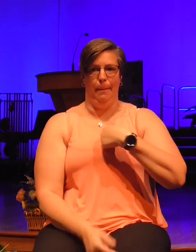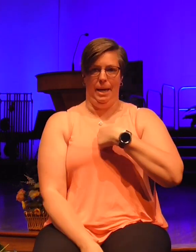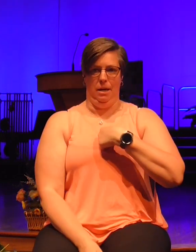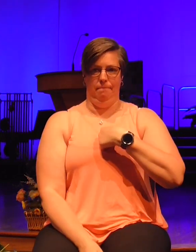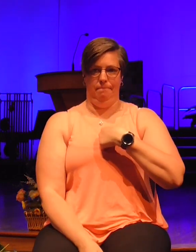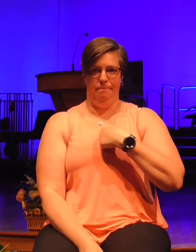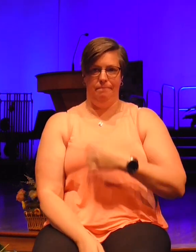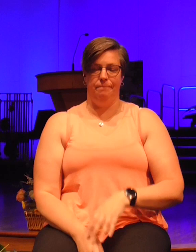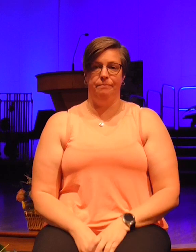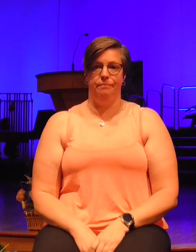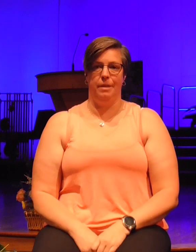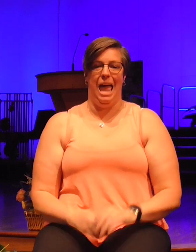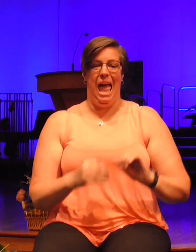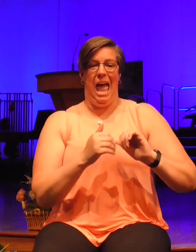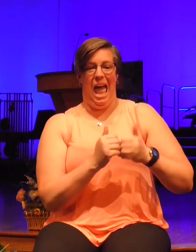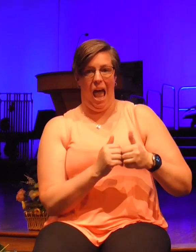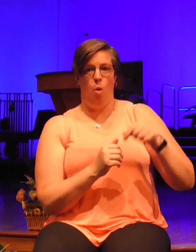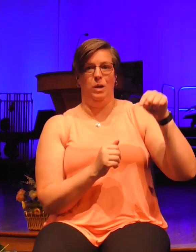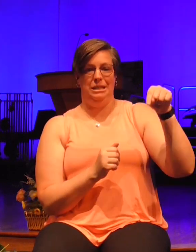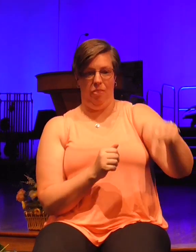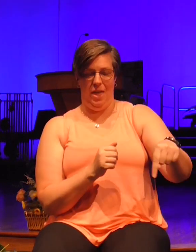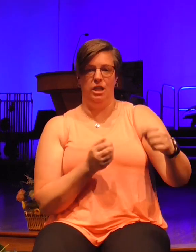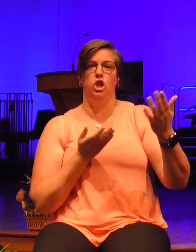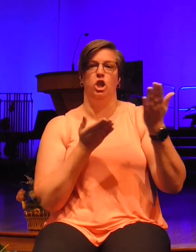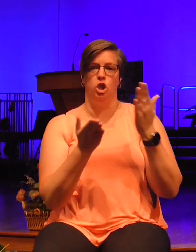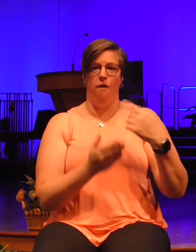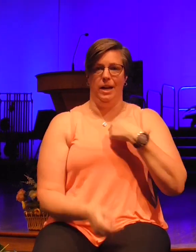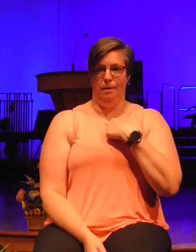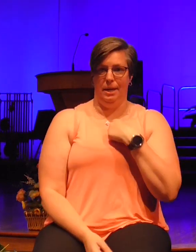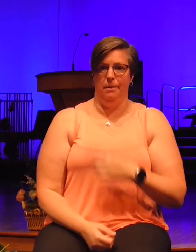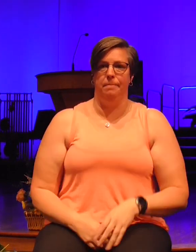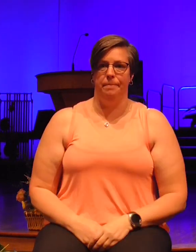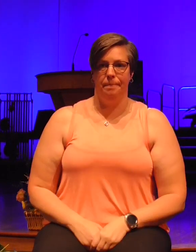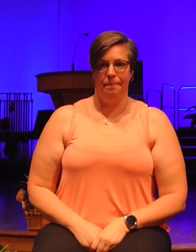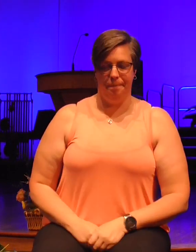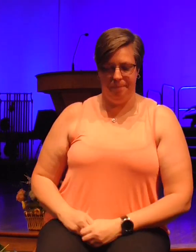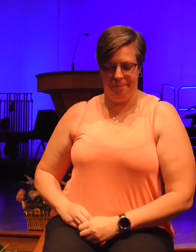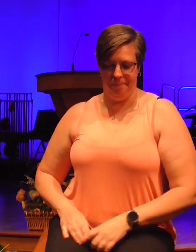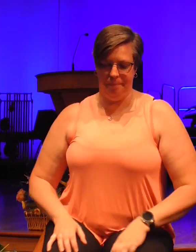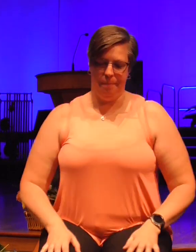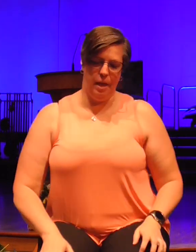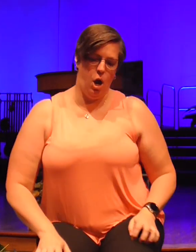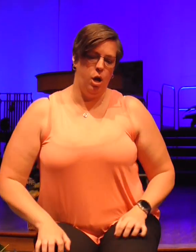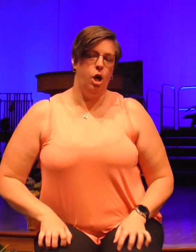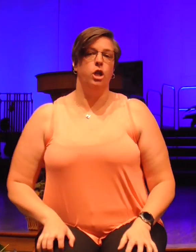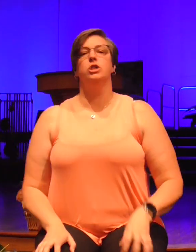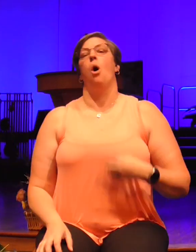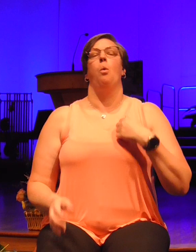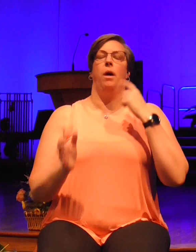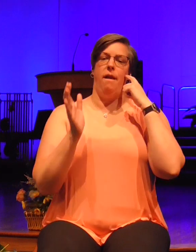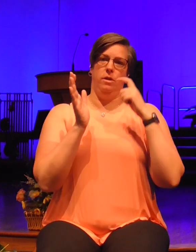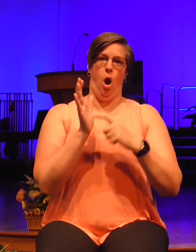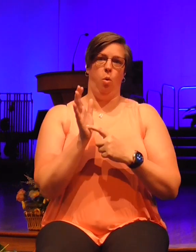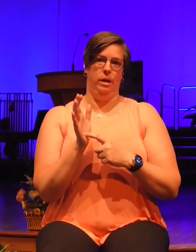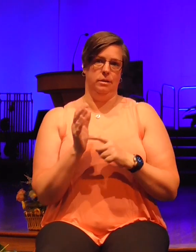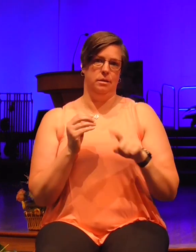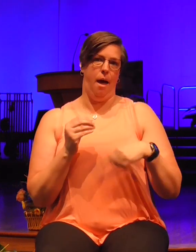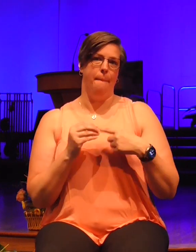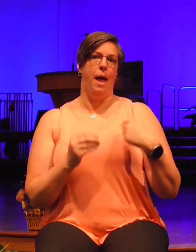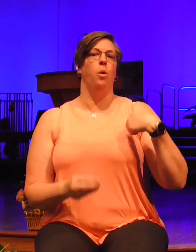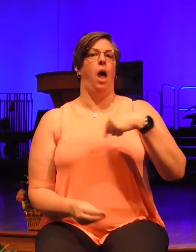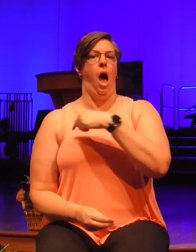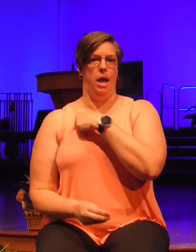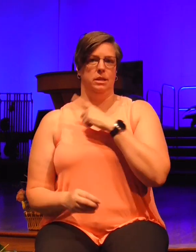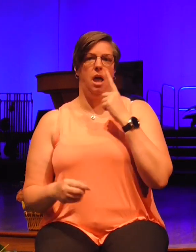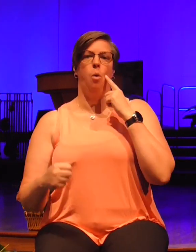How is this serving me? One thing that I've noticed about us in this teaching that I want to challenge